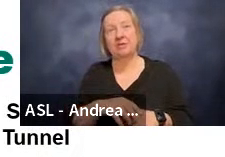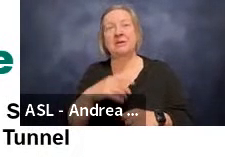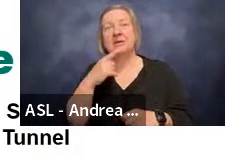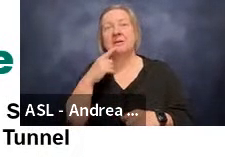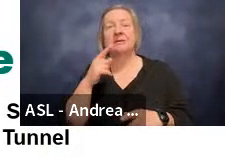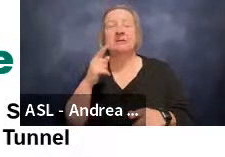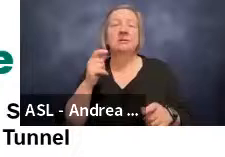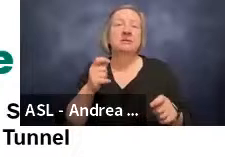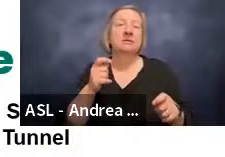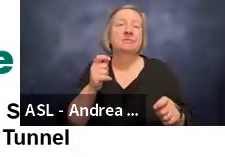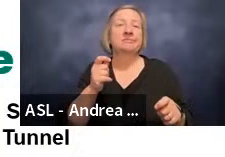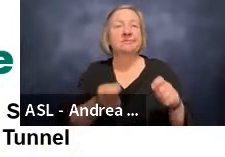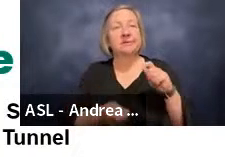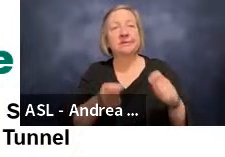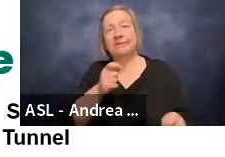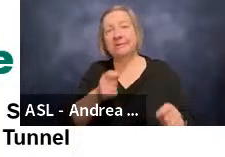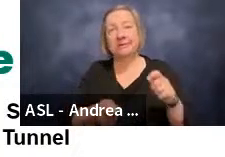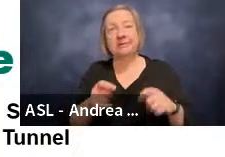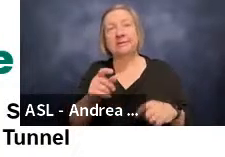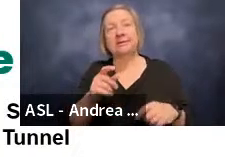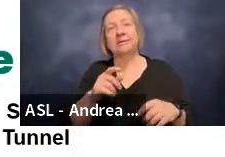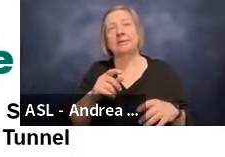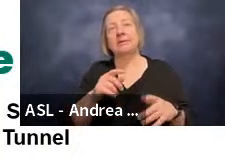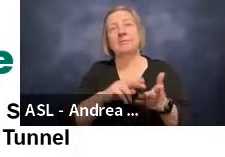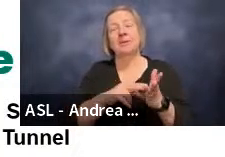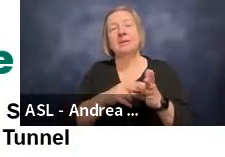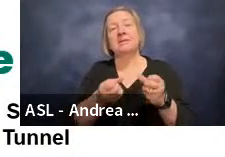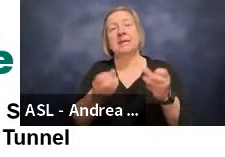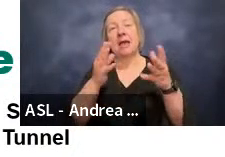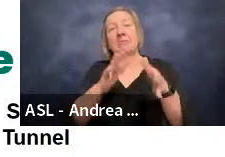rates again that manage traffic performance.